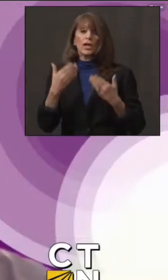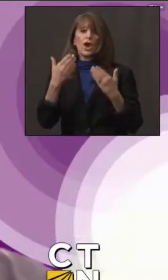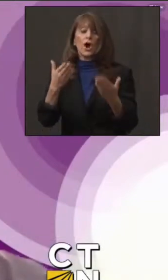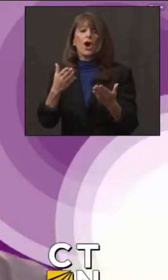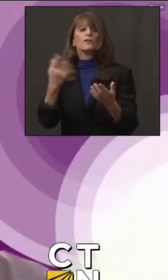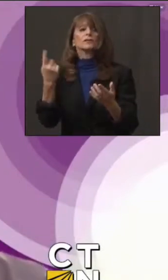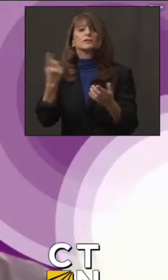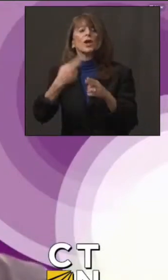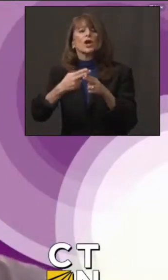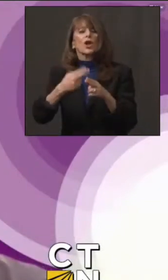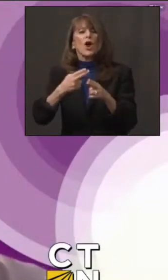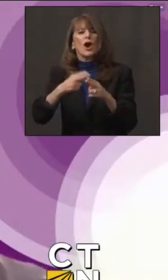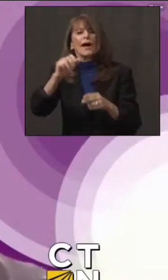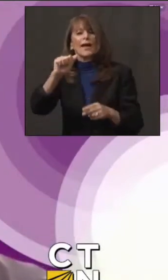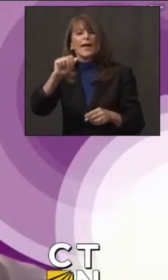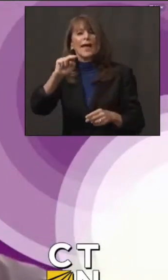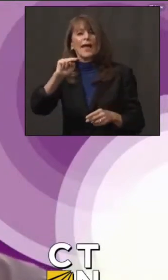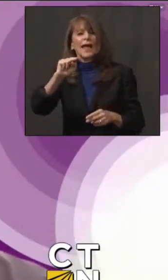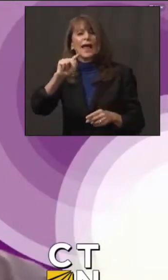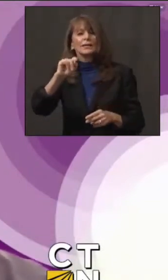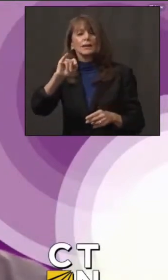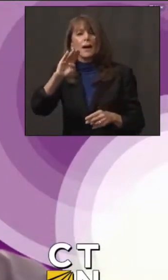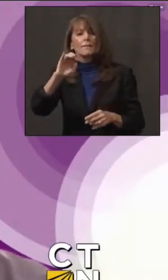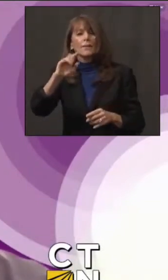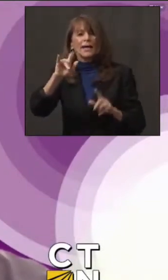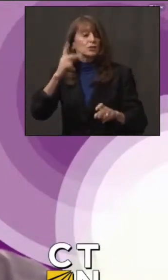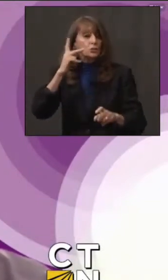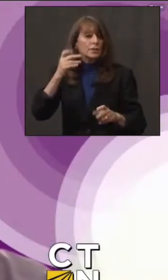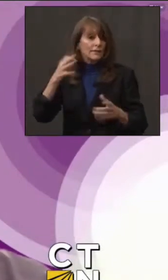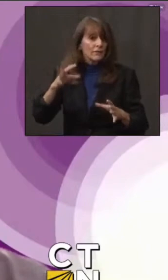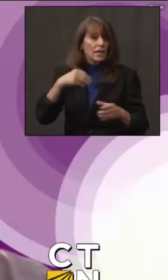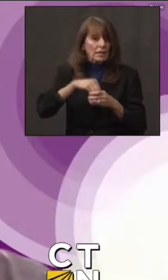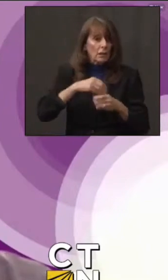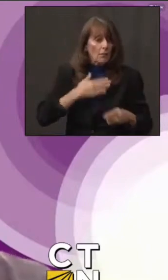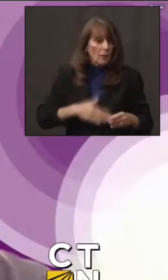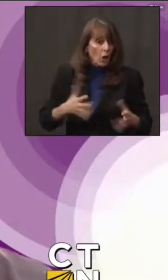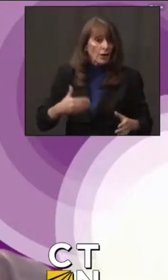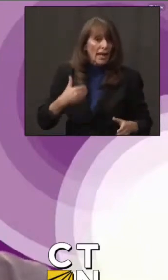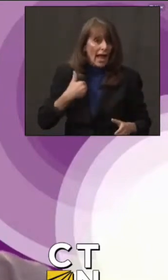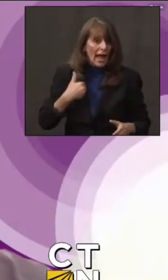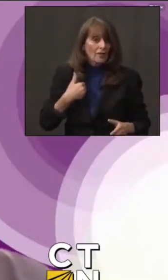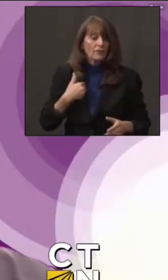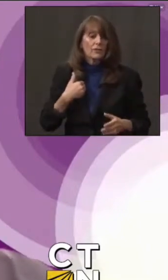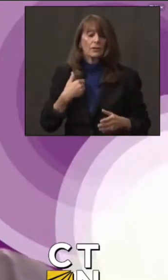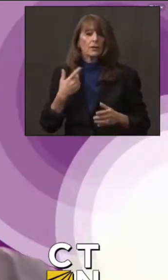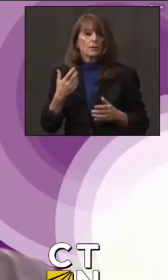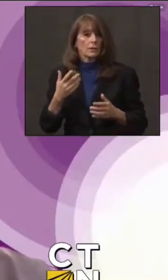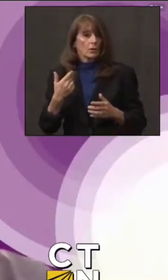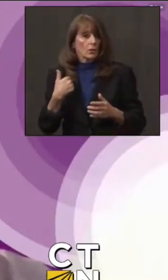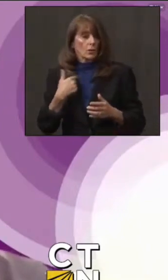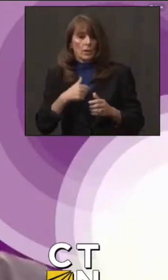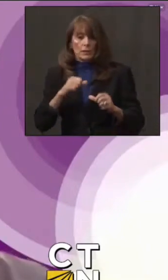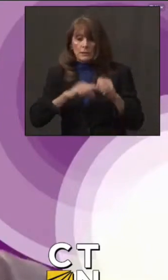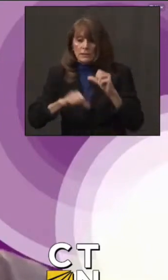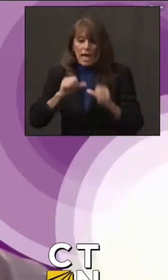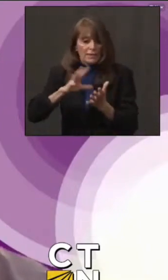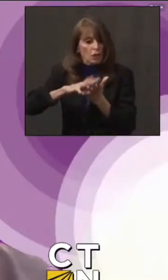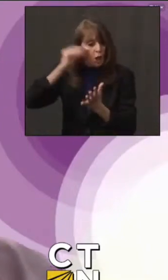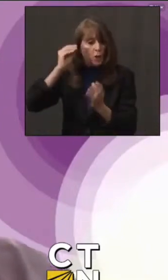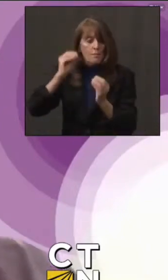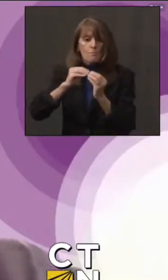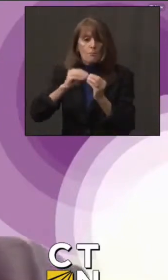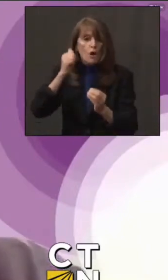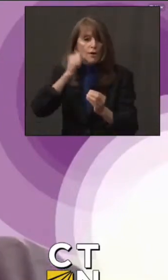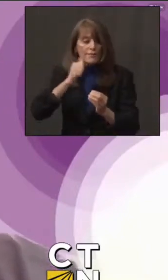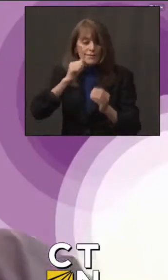see if they still have antibodies. But the more we learn around the science, or the more that the science answers the questions that we